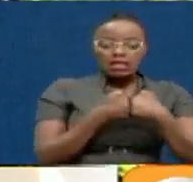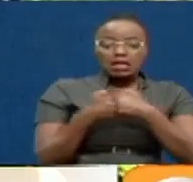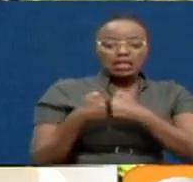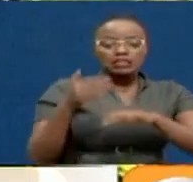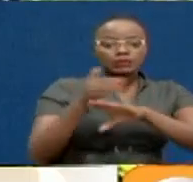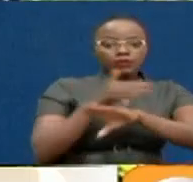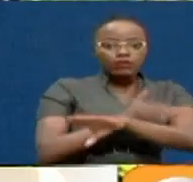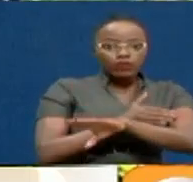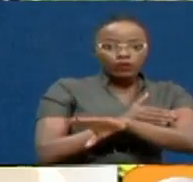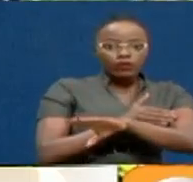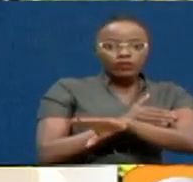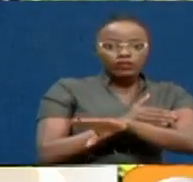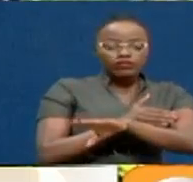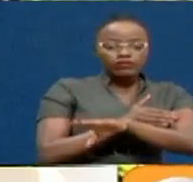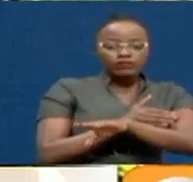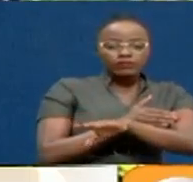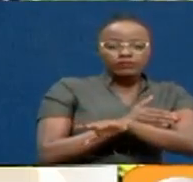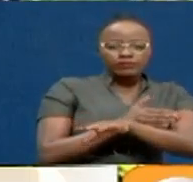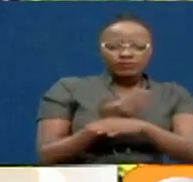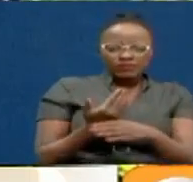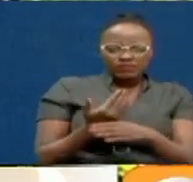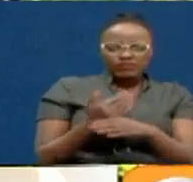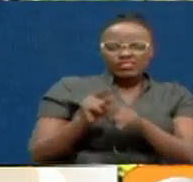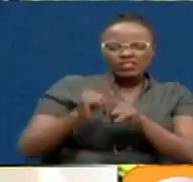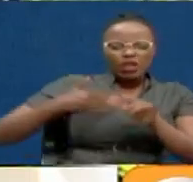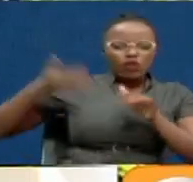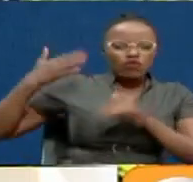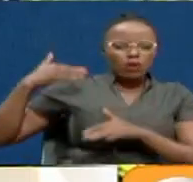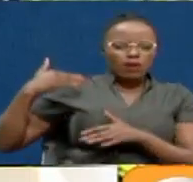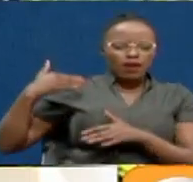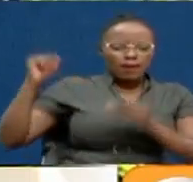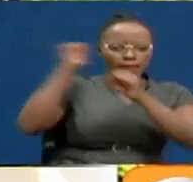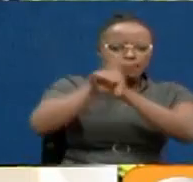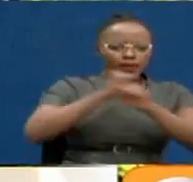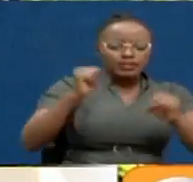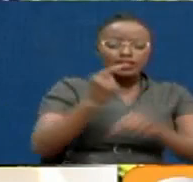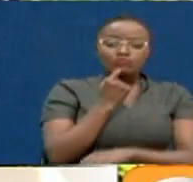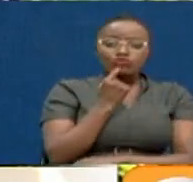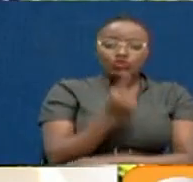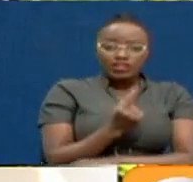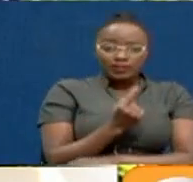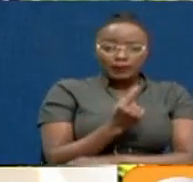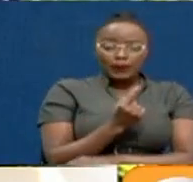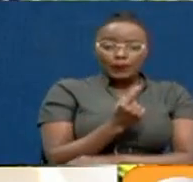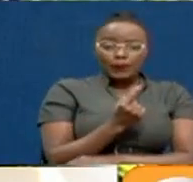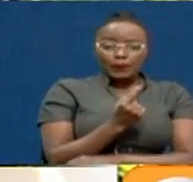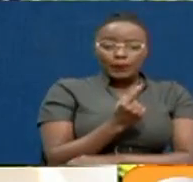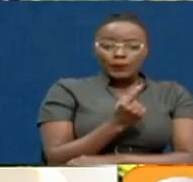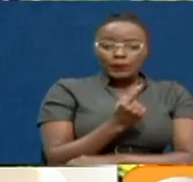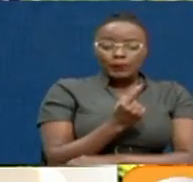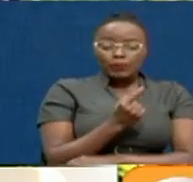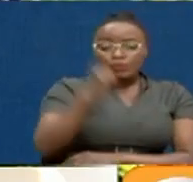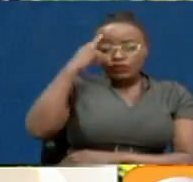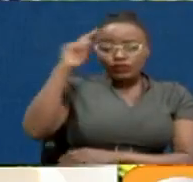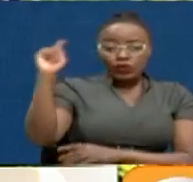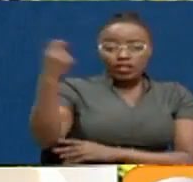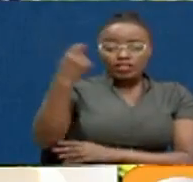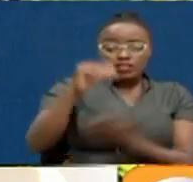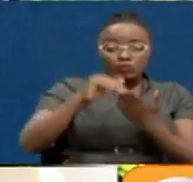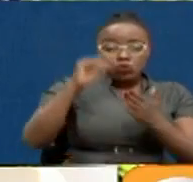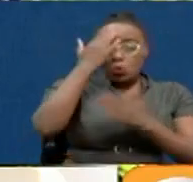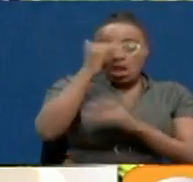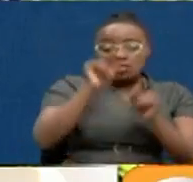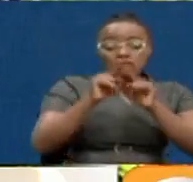then, by then the former President Moi, for Kenyans, more